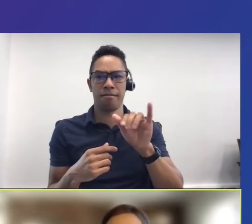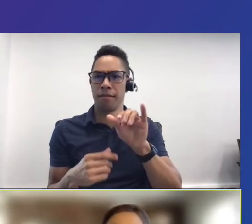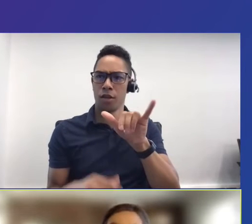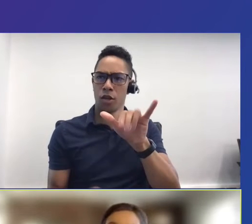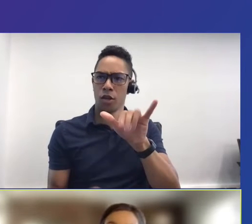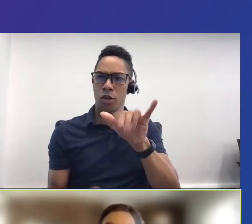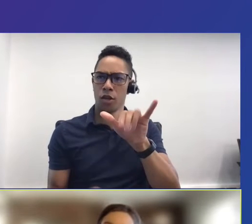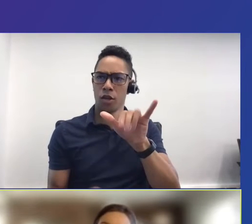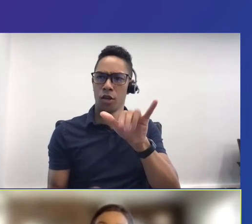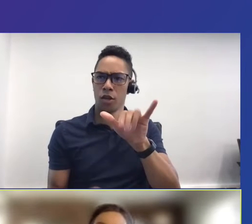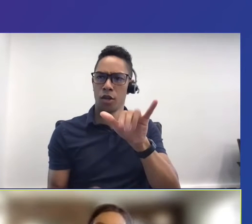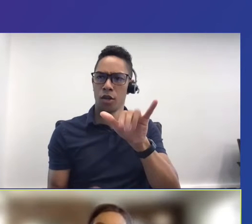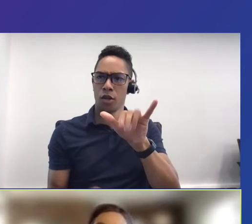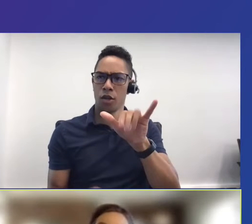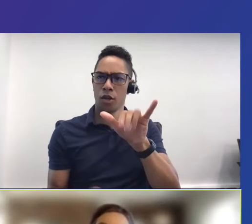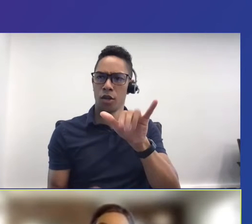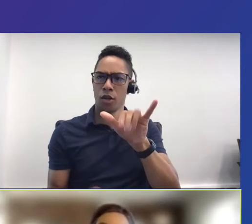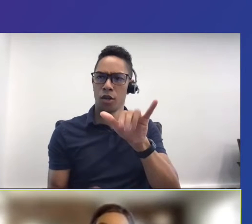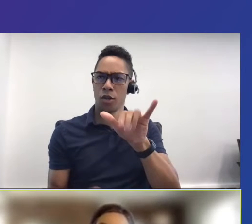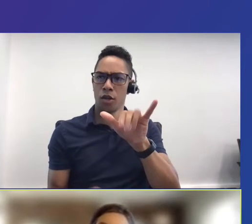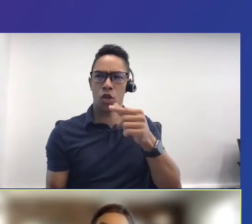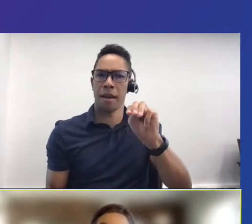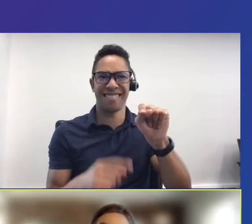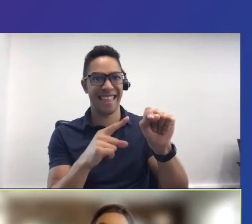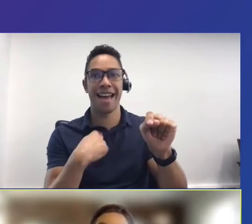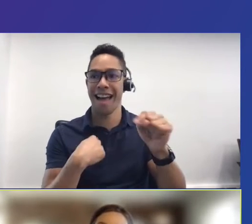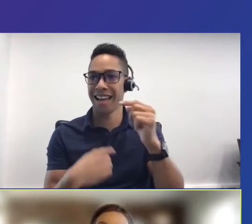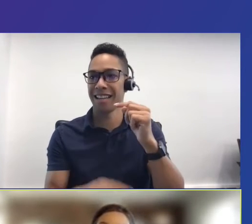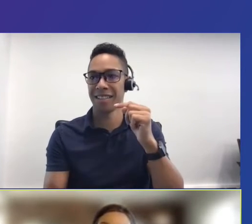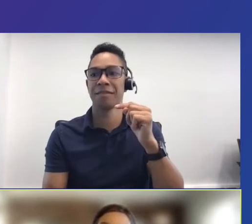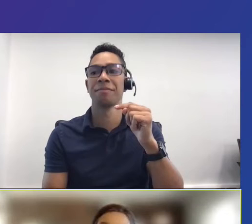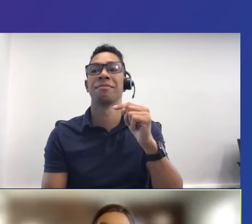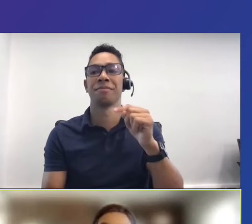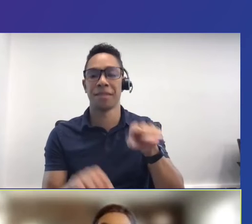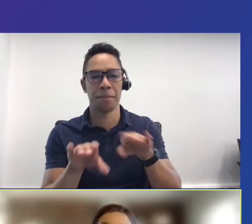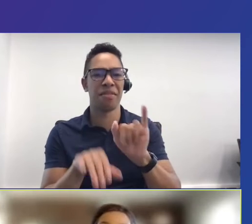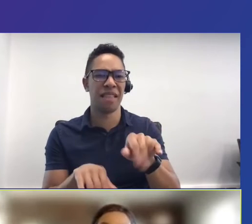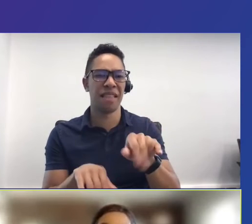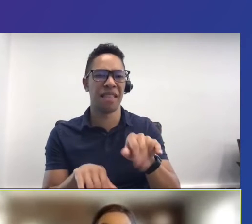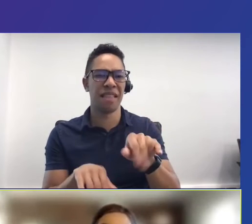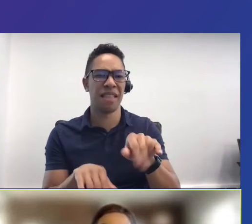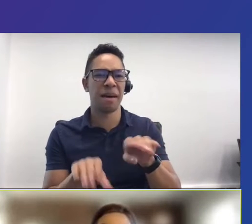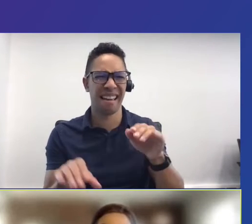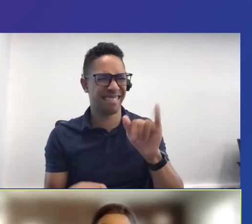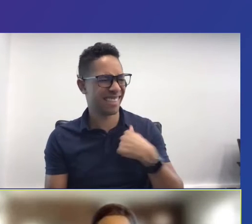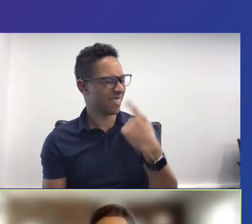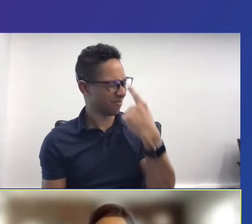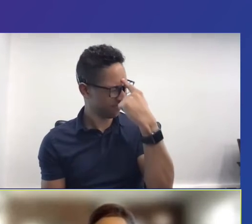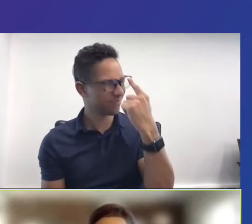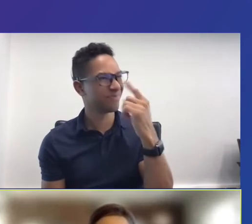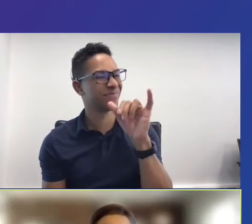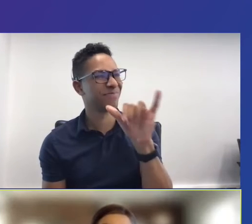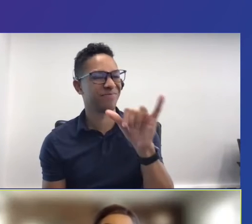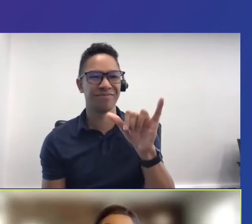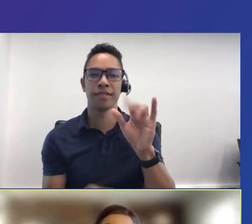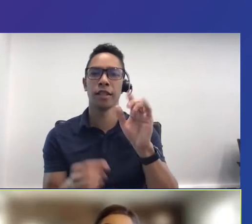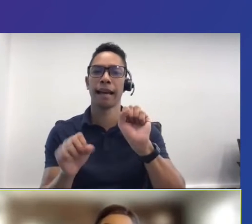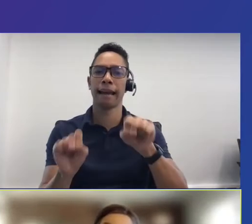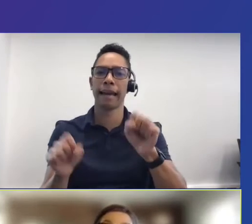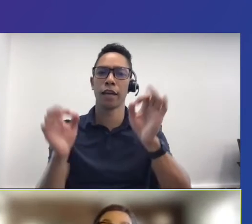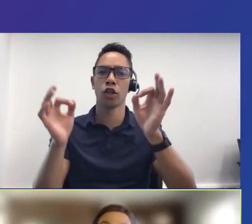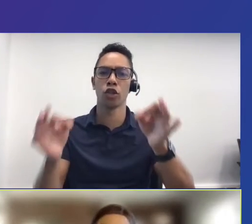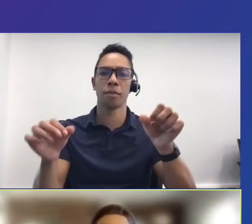I see a yoga mat in my mind as a way to determine space. And